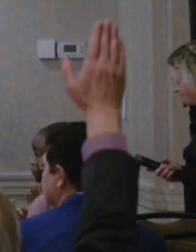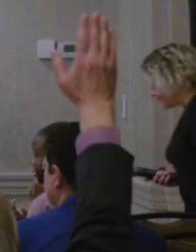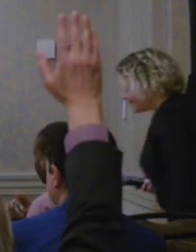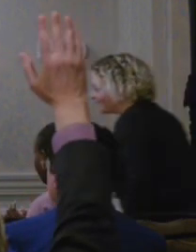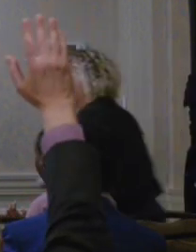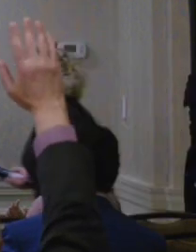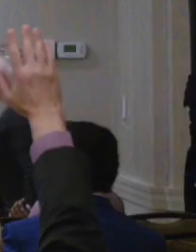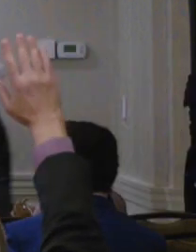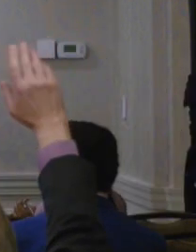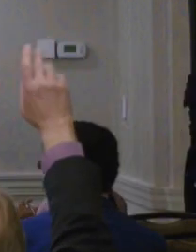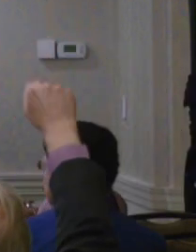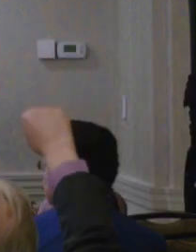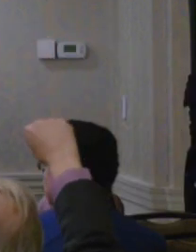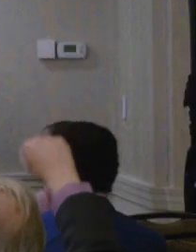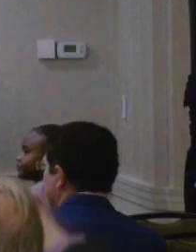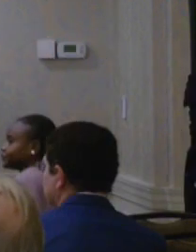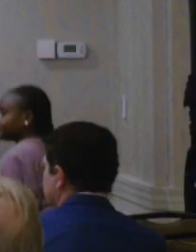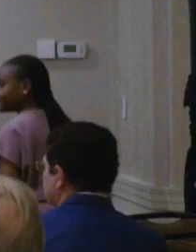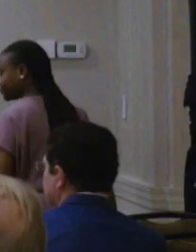so thank you.